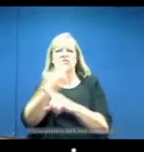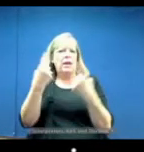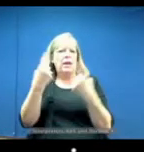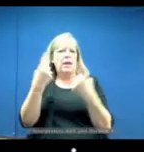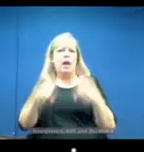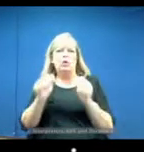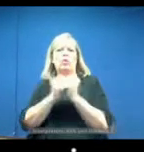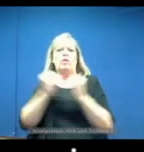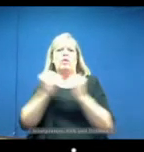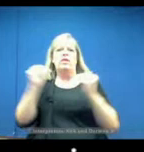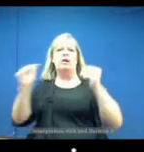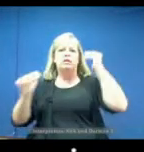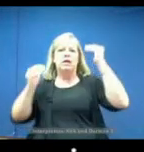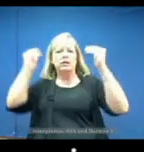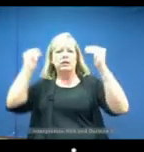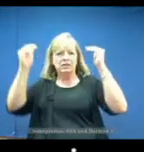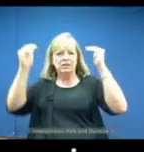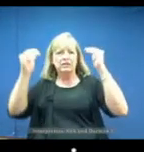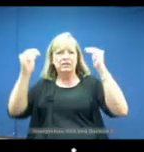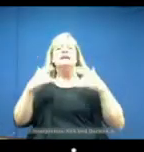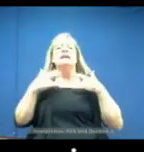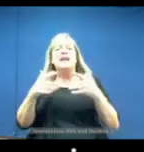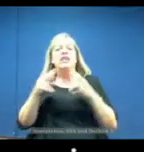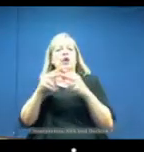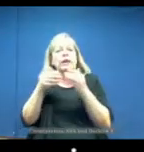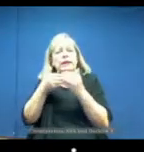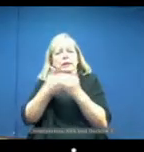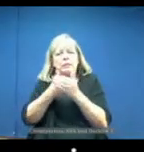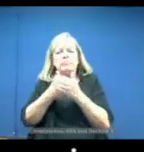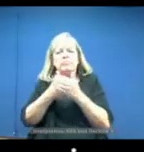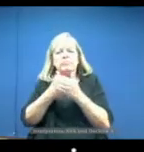intimate, sexual, and usually cohabitating relationship.